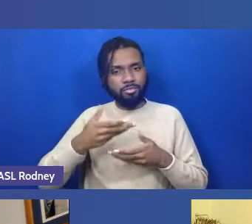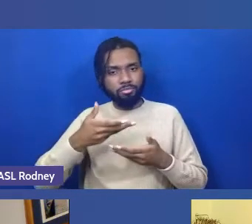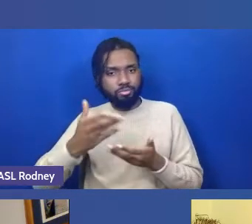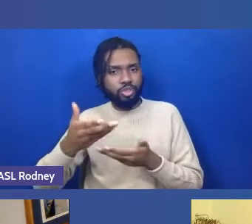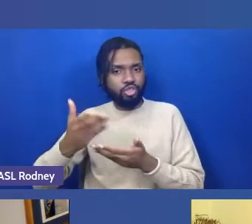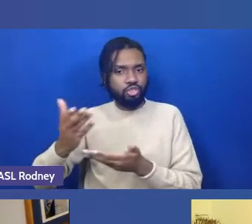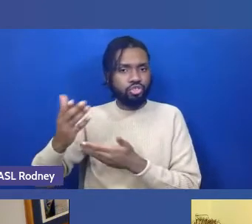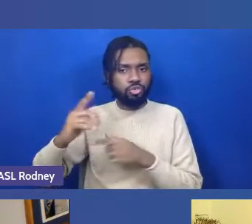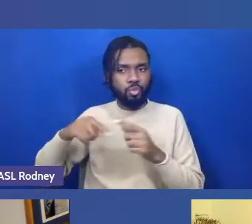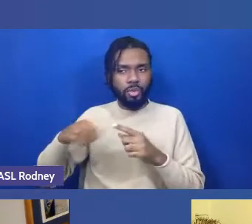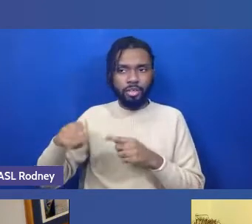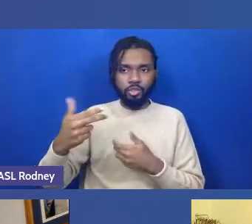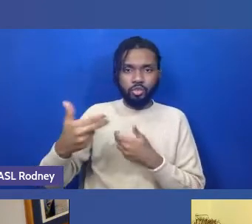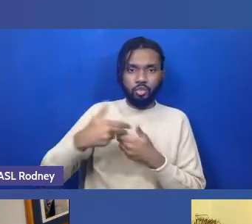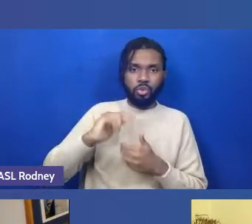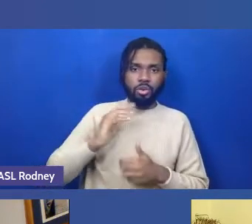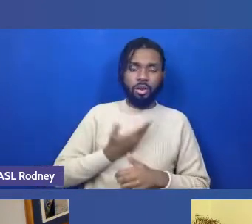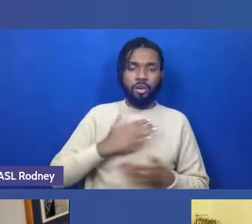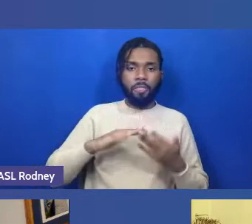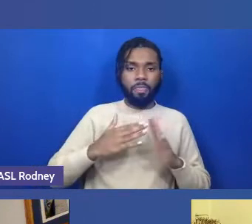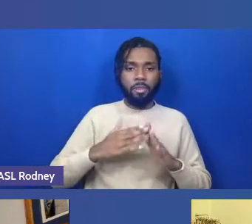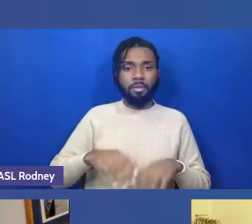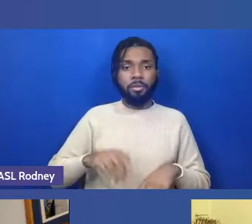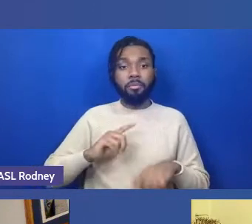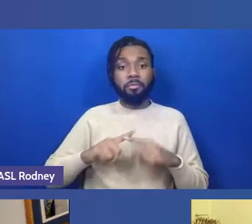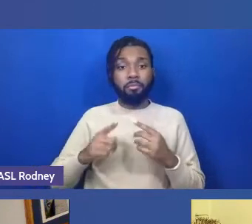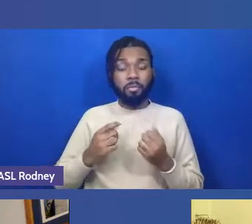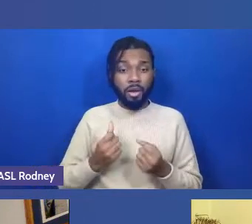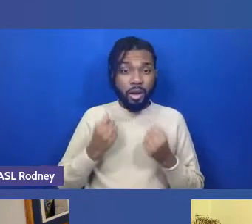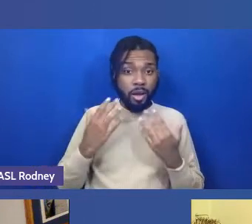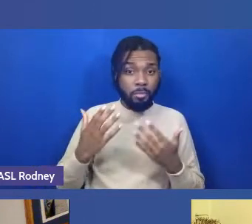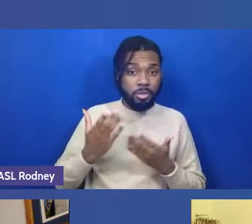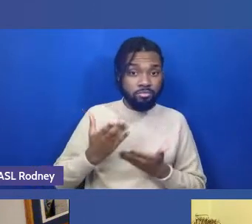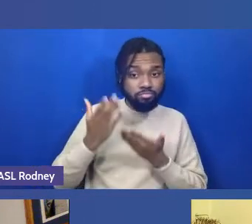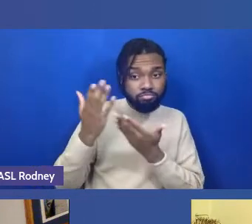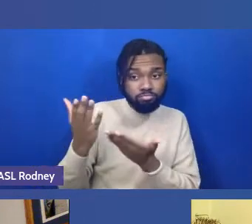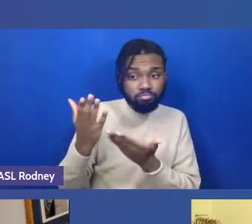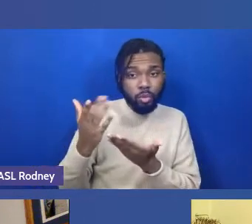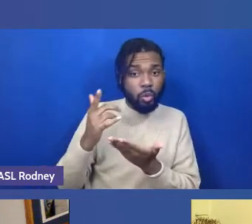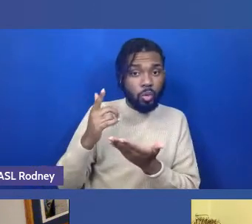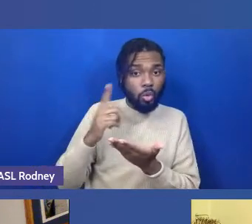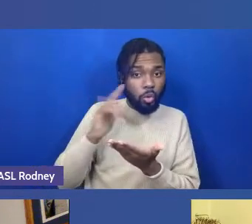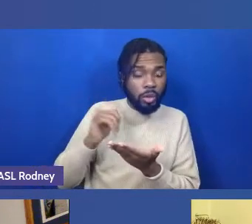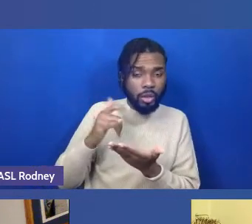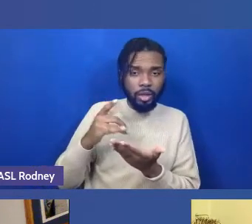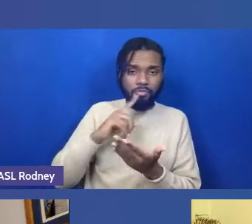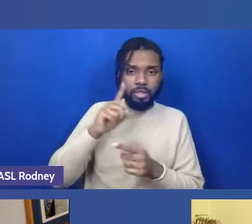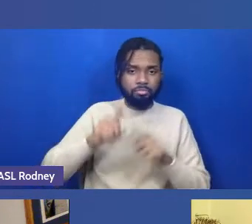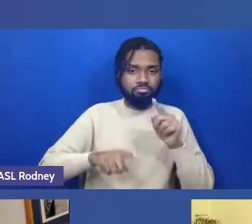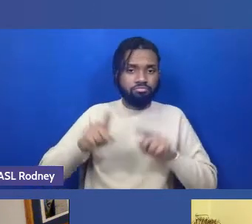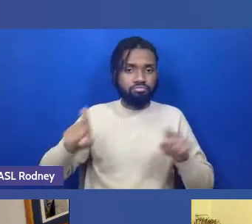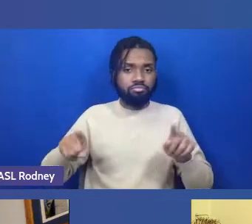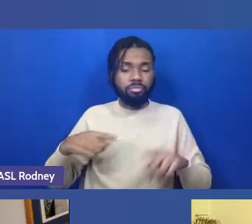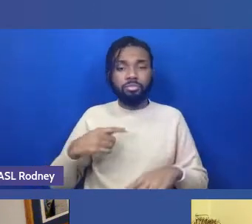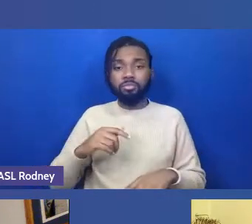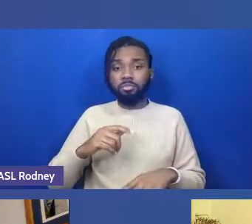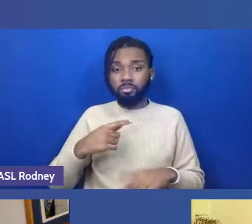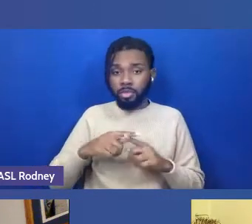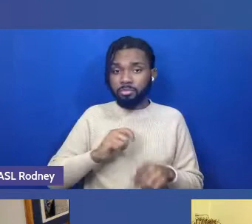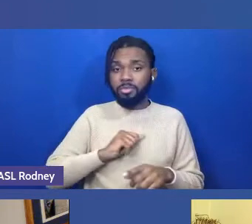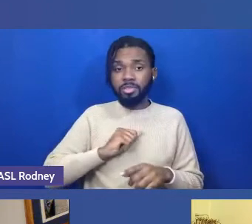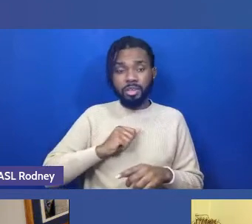community. But the depth of that, it varies. And I'm also a presenter that is